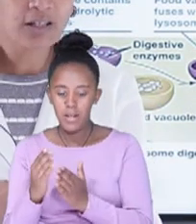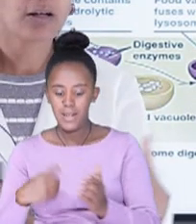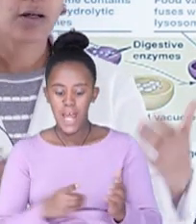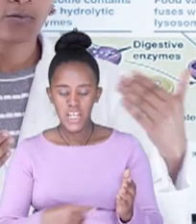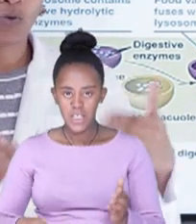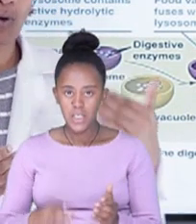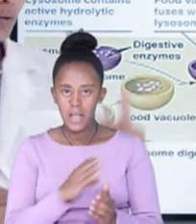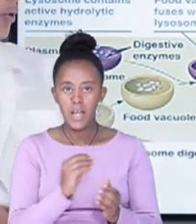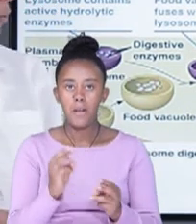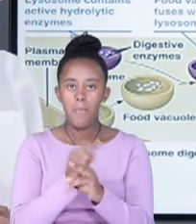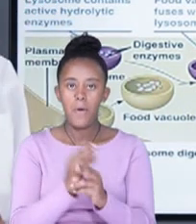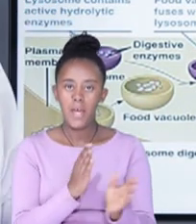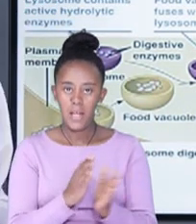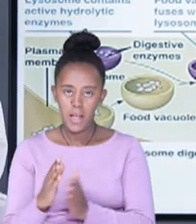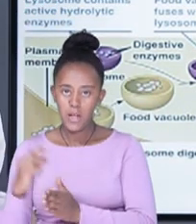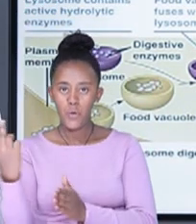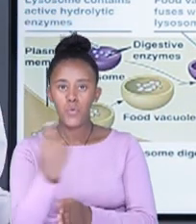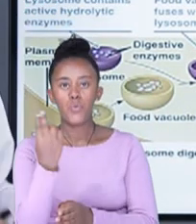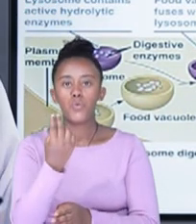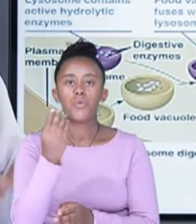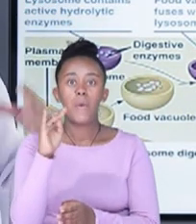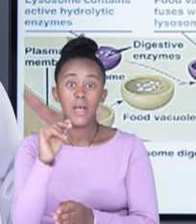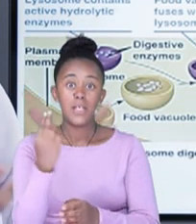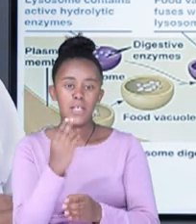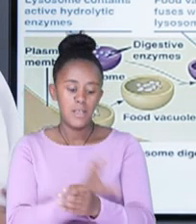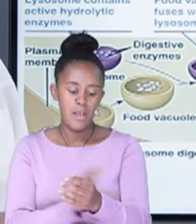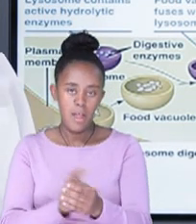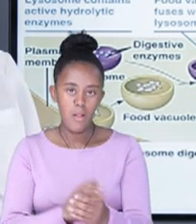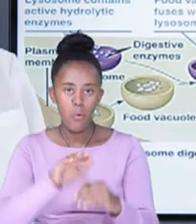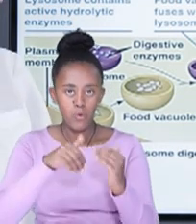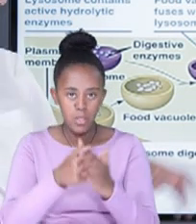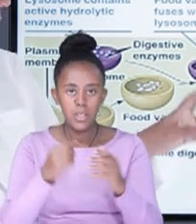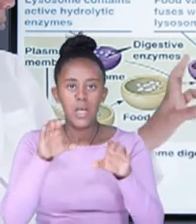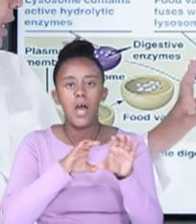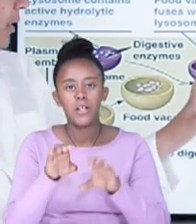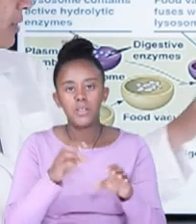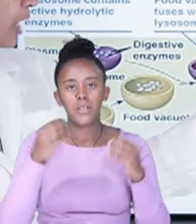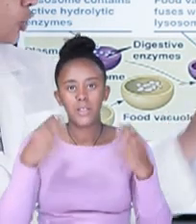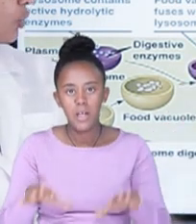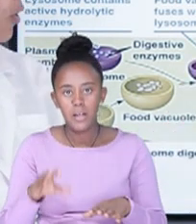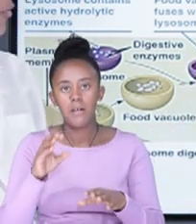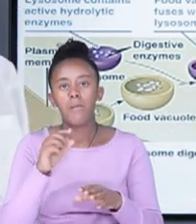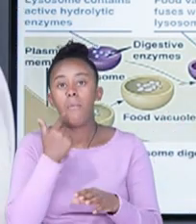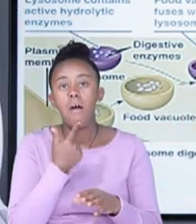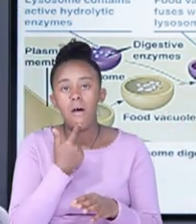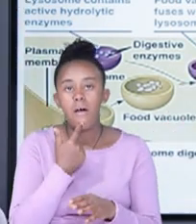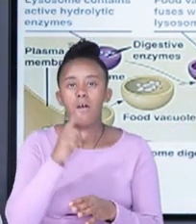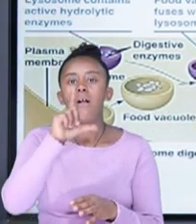make ready for use by the cell. All these actions are done by the action